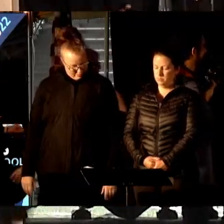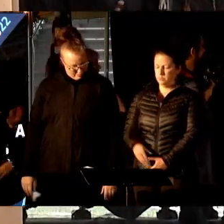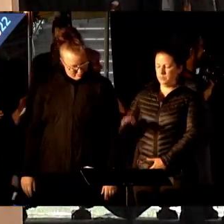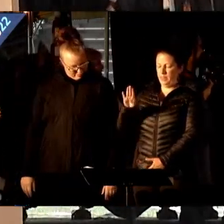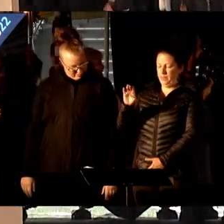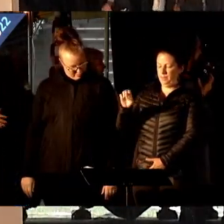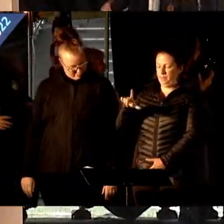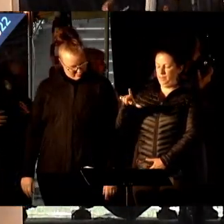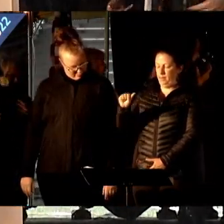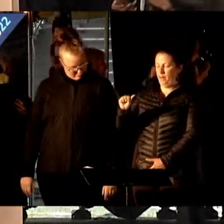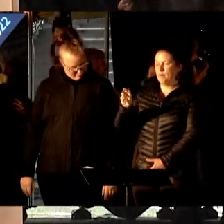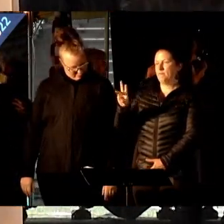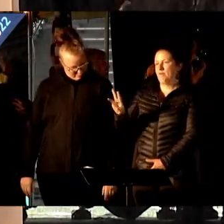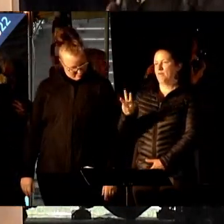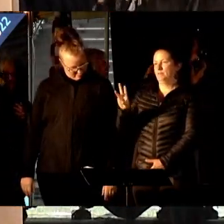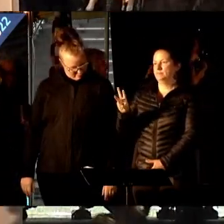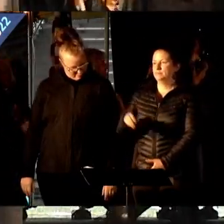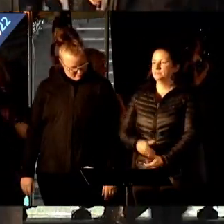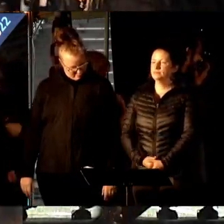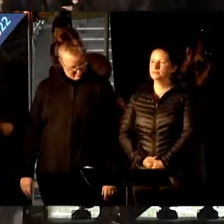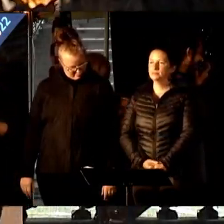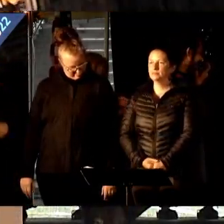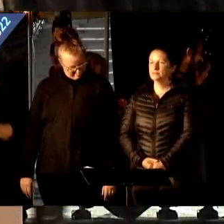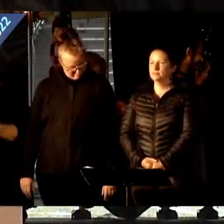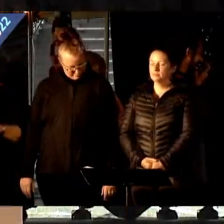Bella Williams.